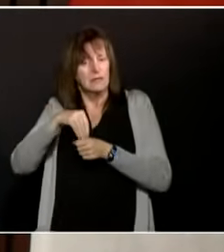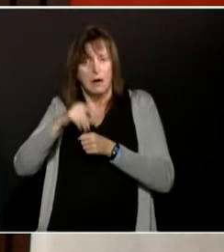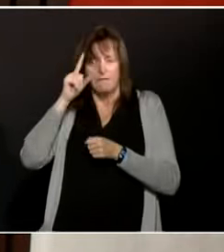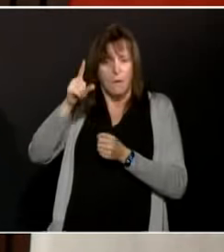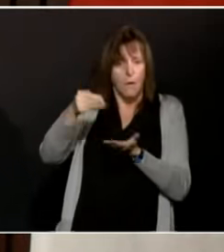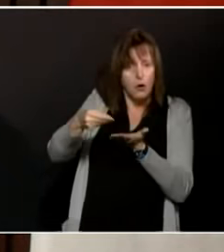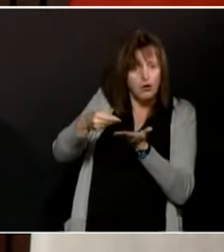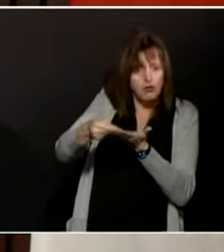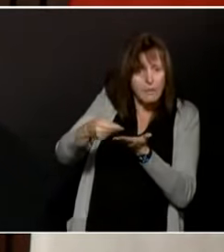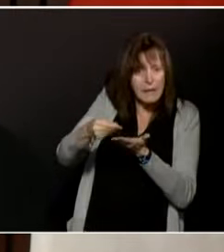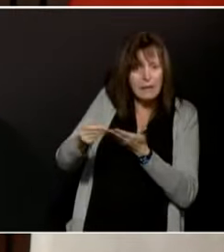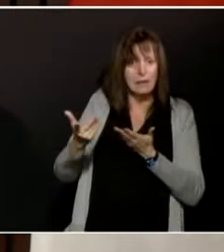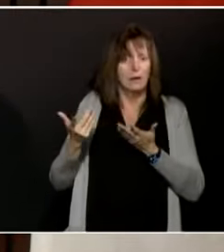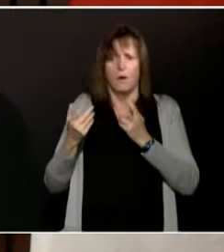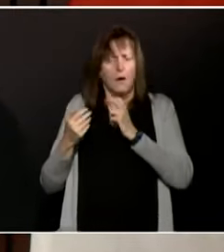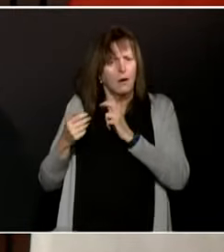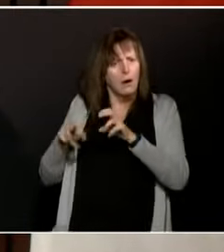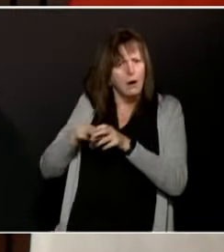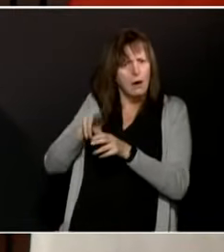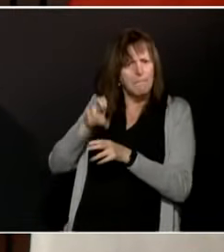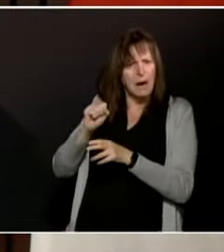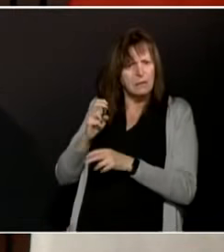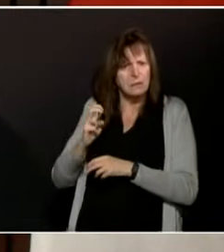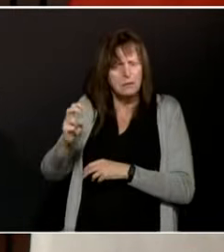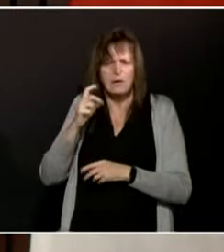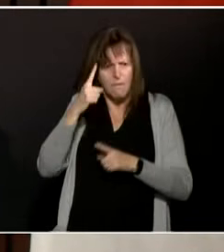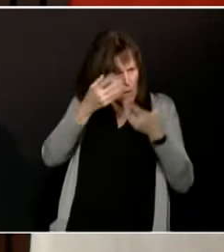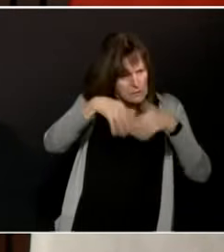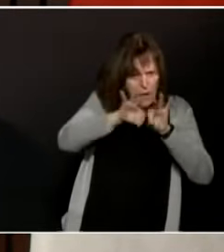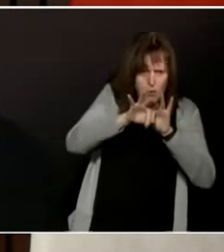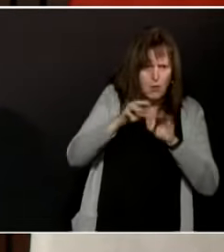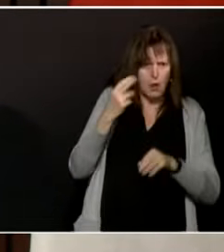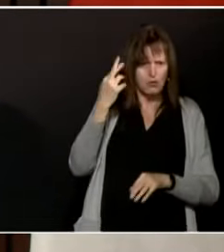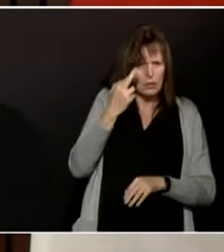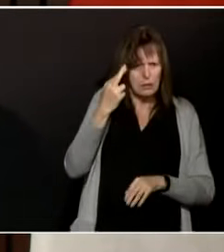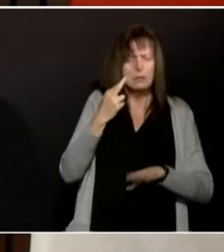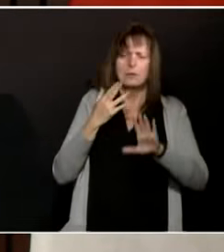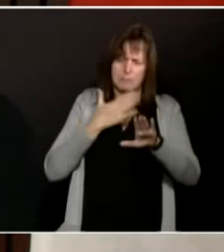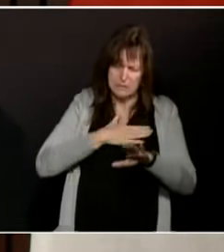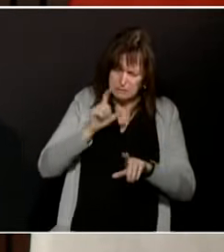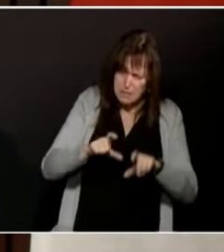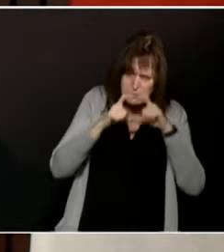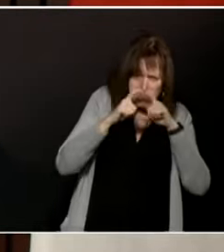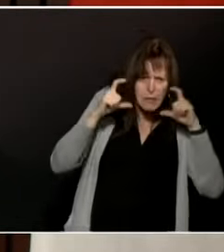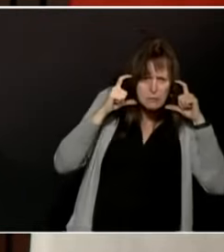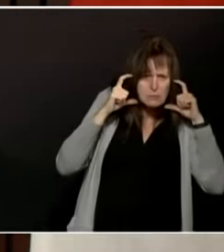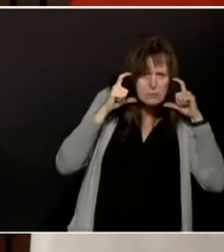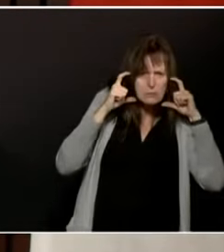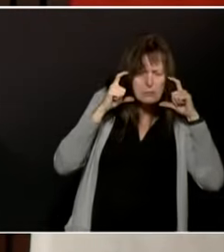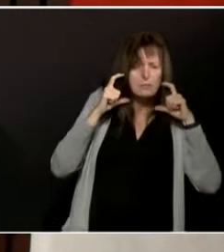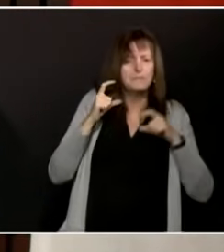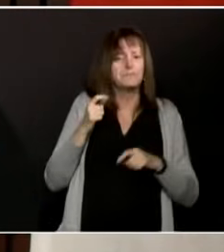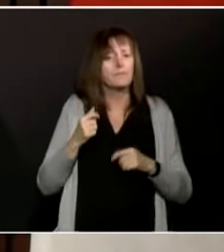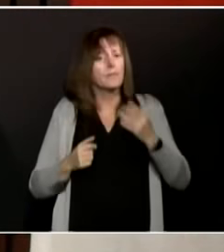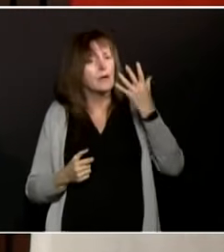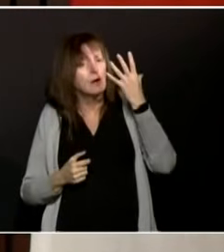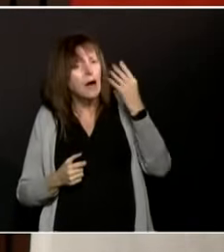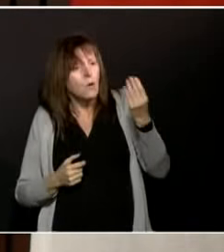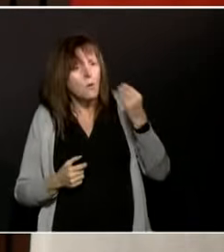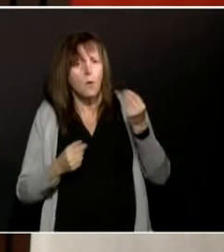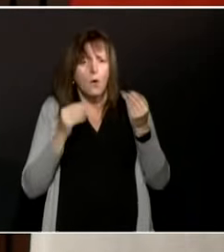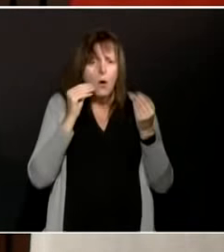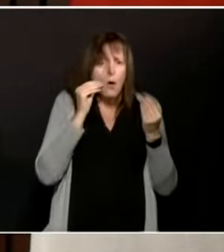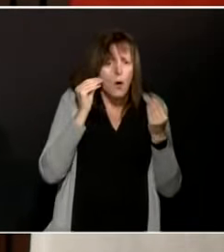other essential tasks, please wear a mask. When you meet people outside of your household, meet them